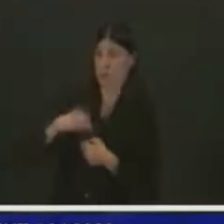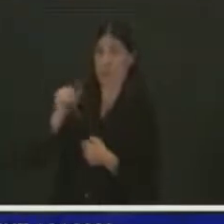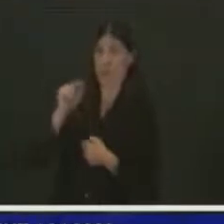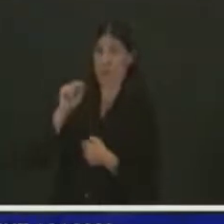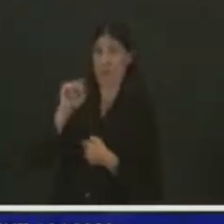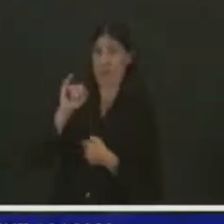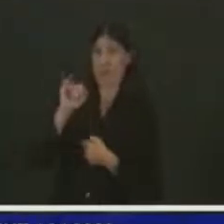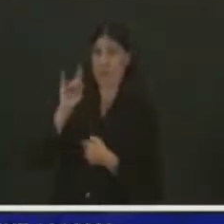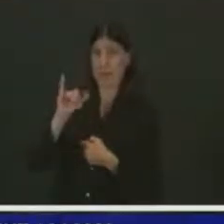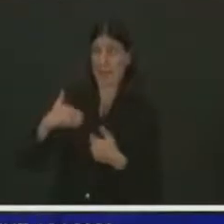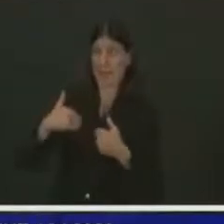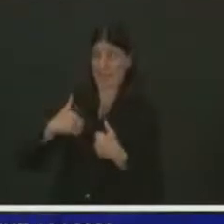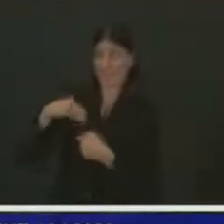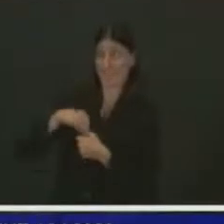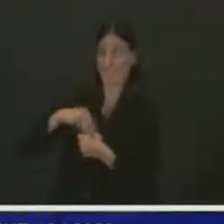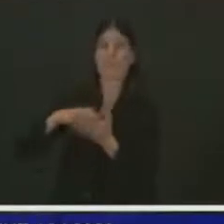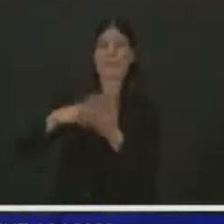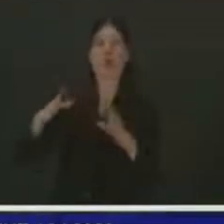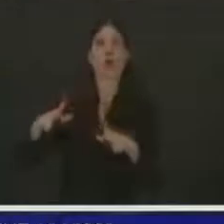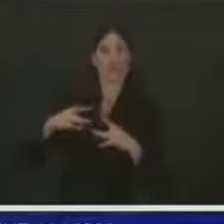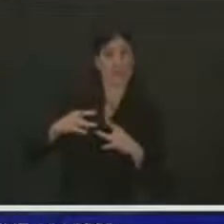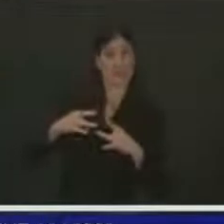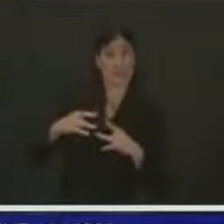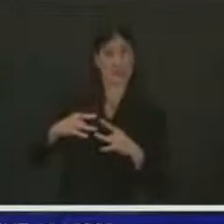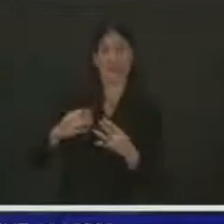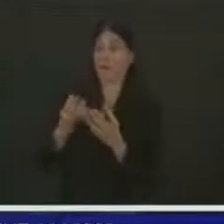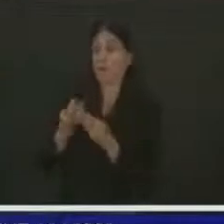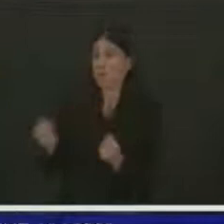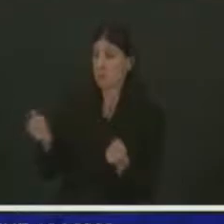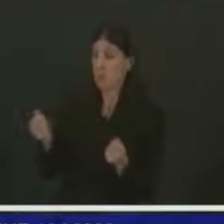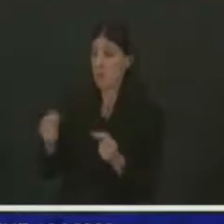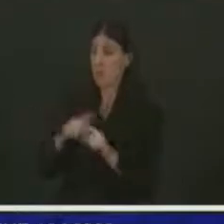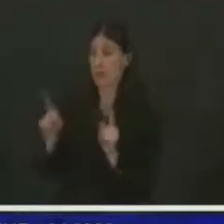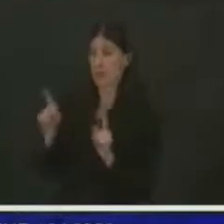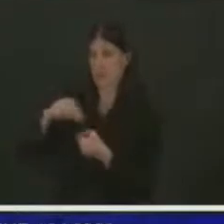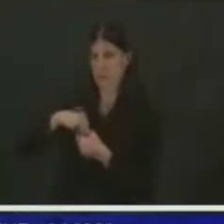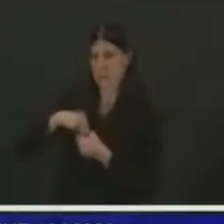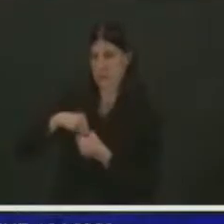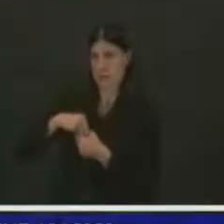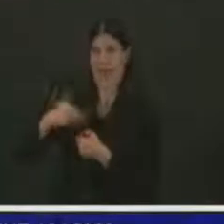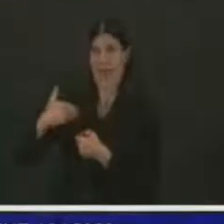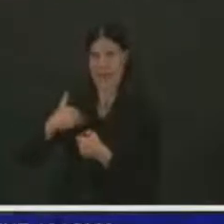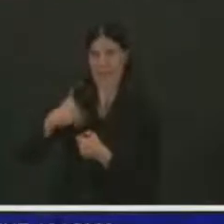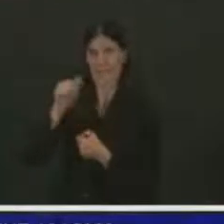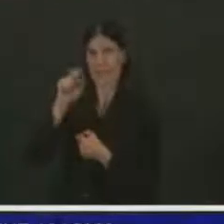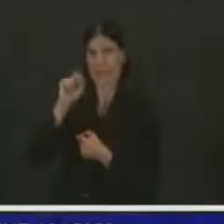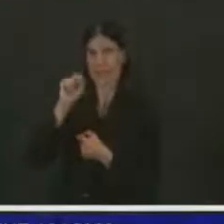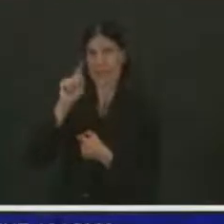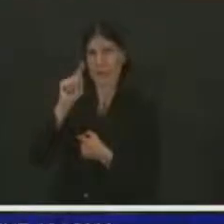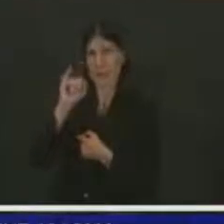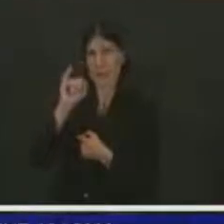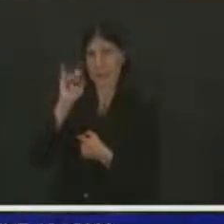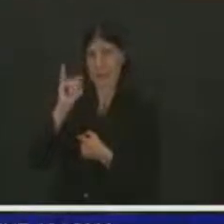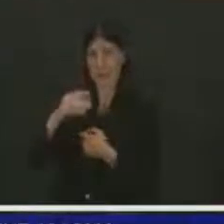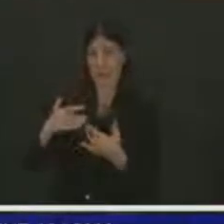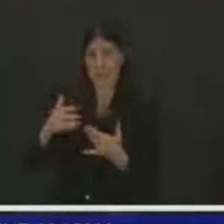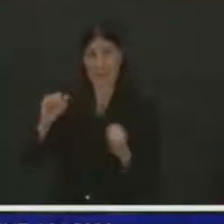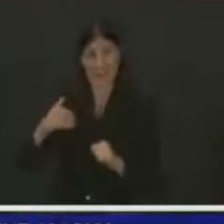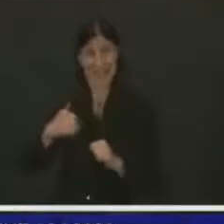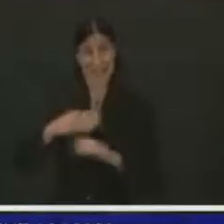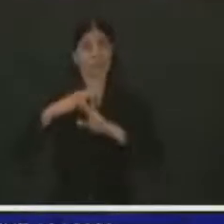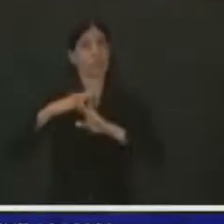a few months into this virus. Many of these tests are very newly developed, and many of the